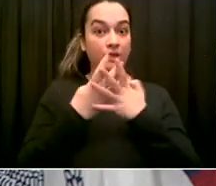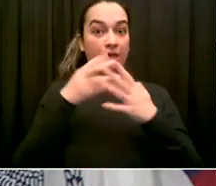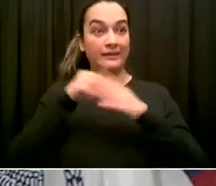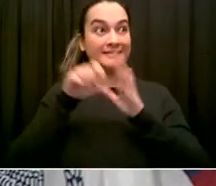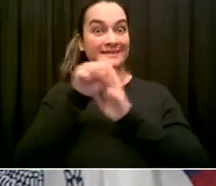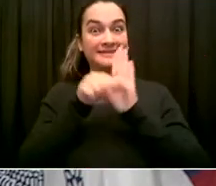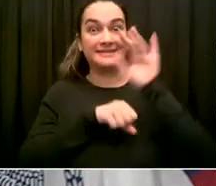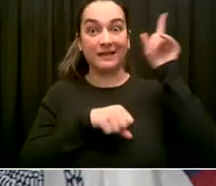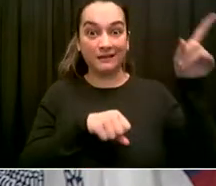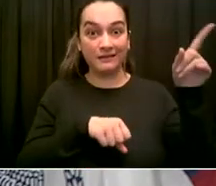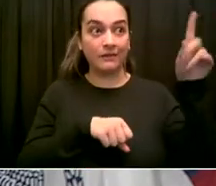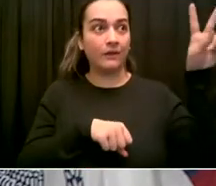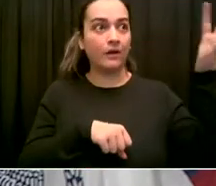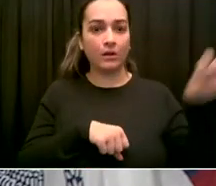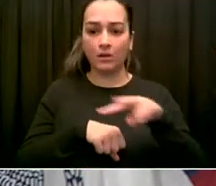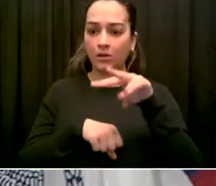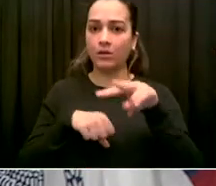ahead, Dana.